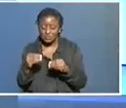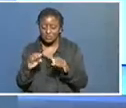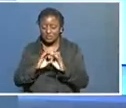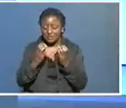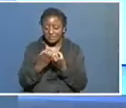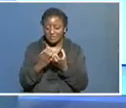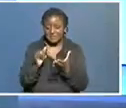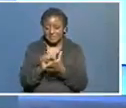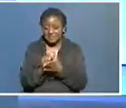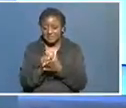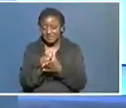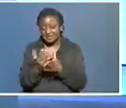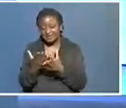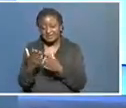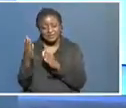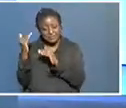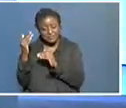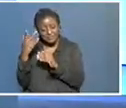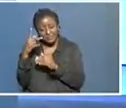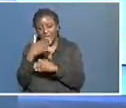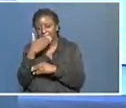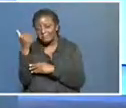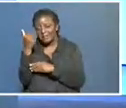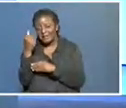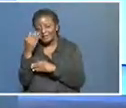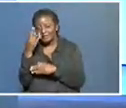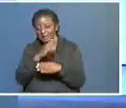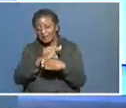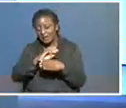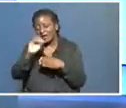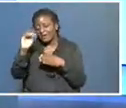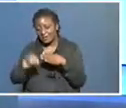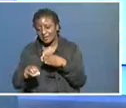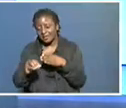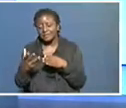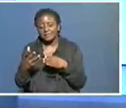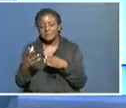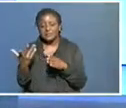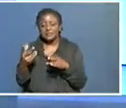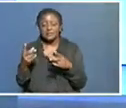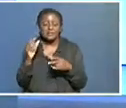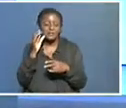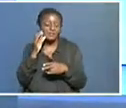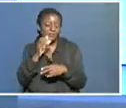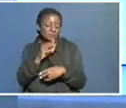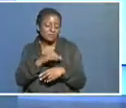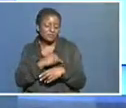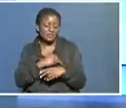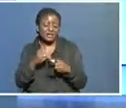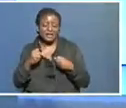on a much better outcome. Cleopatra Murphy has the details of what company officials say affirms a